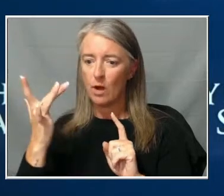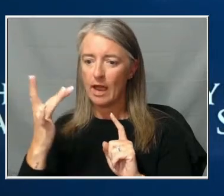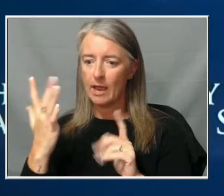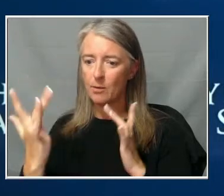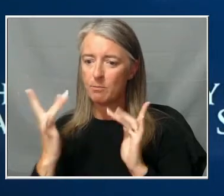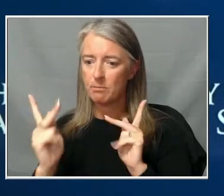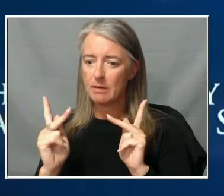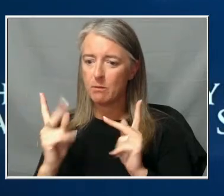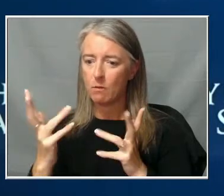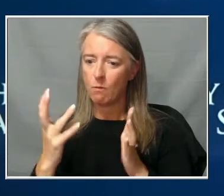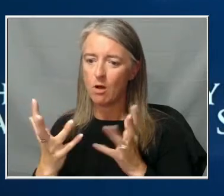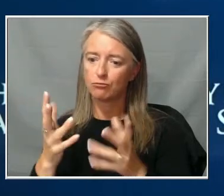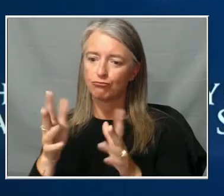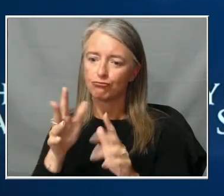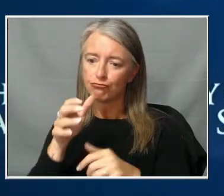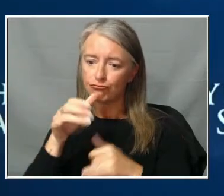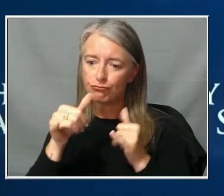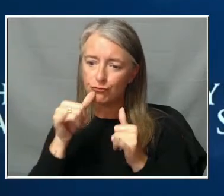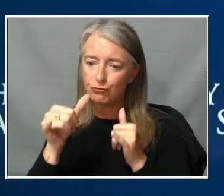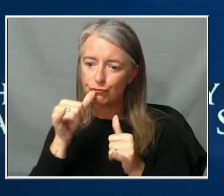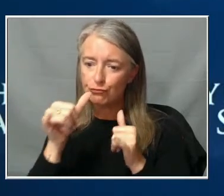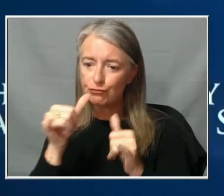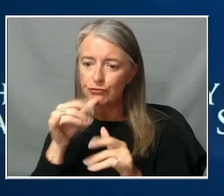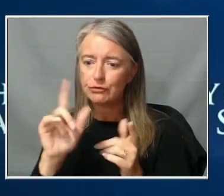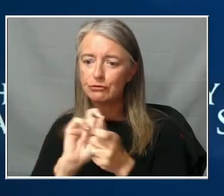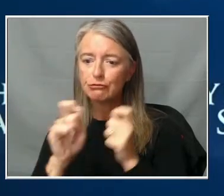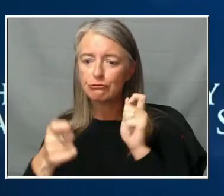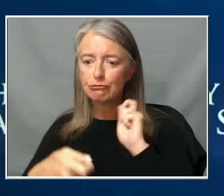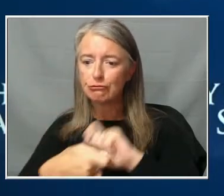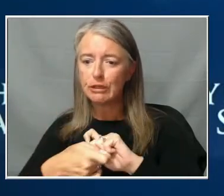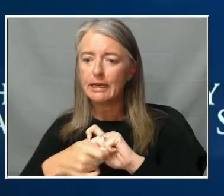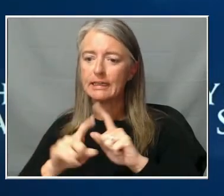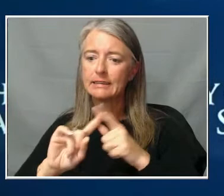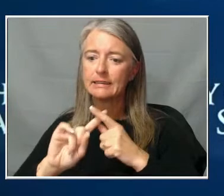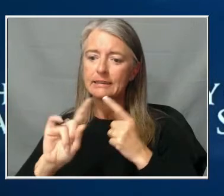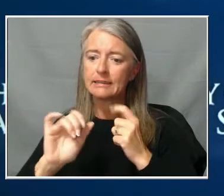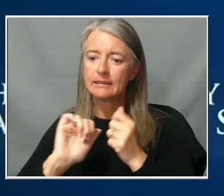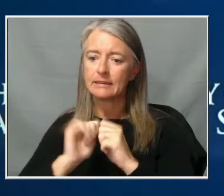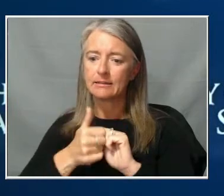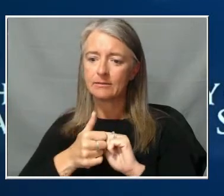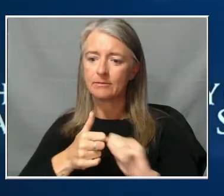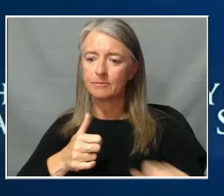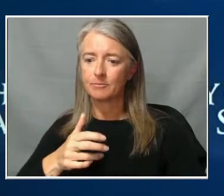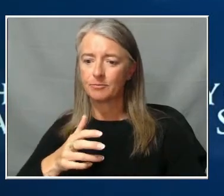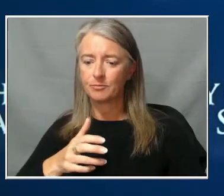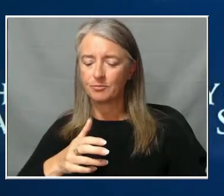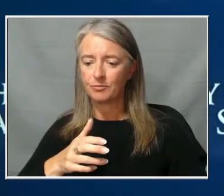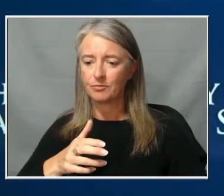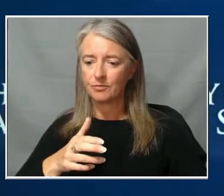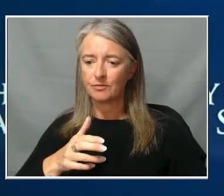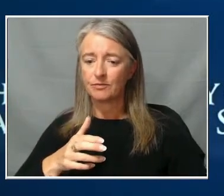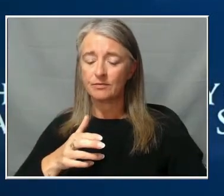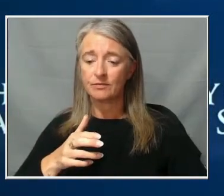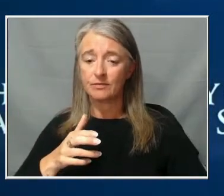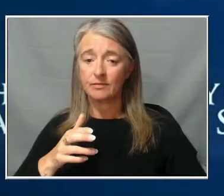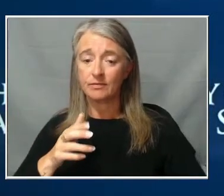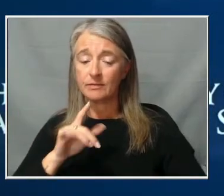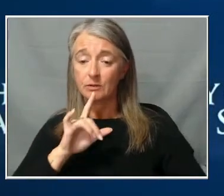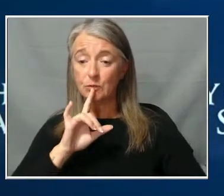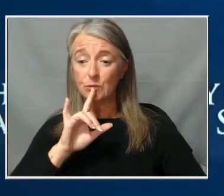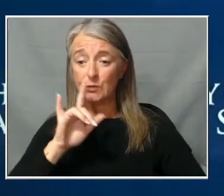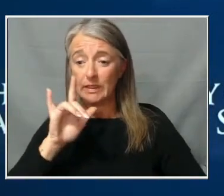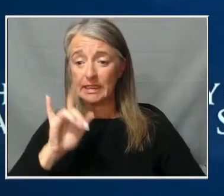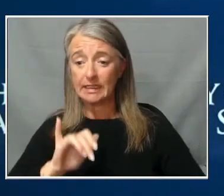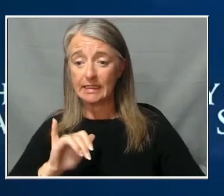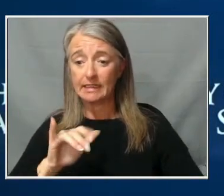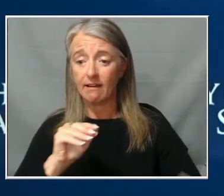immediately causes a change in the way the brain functions and cognition, and it has effects, of